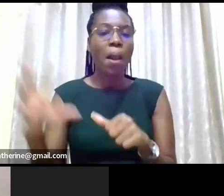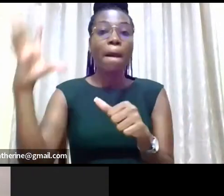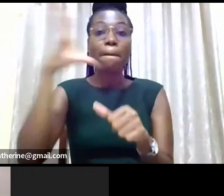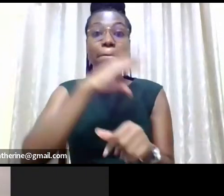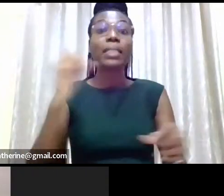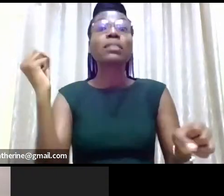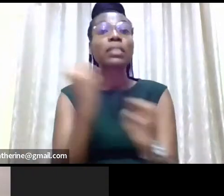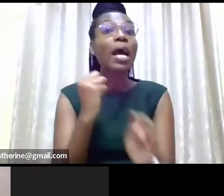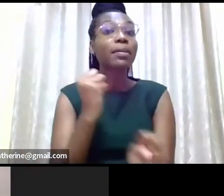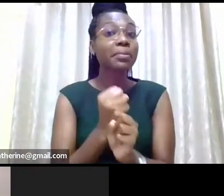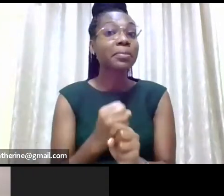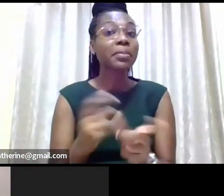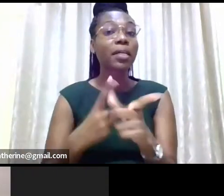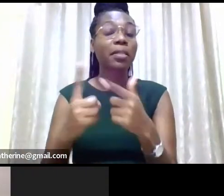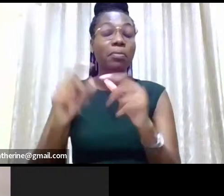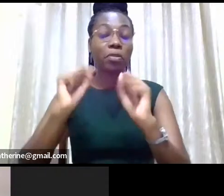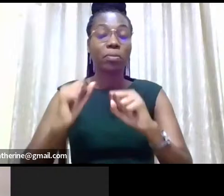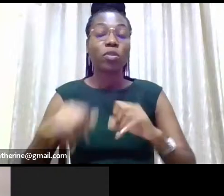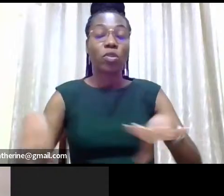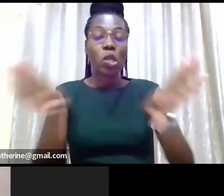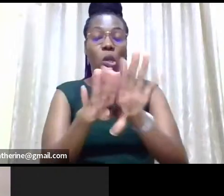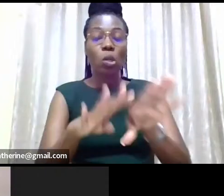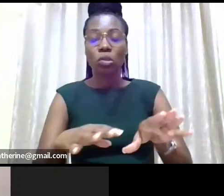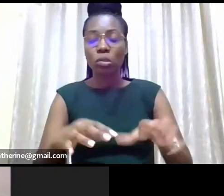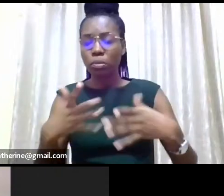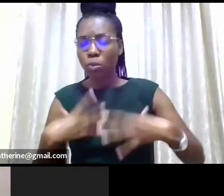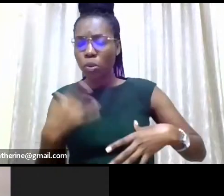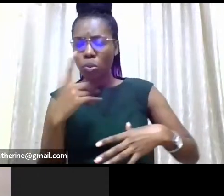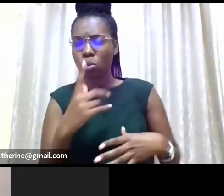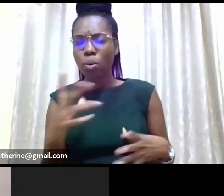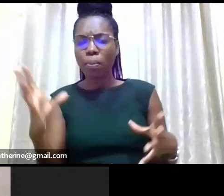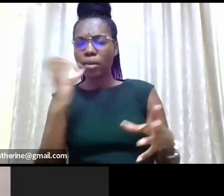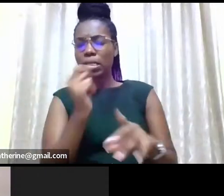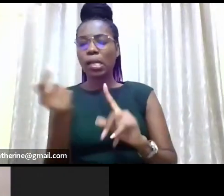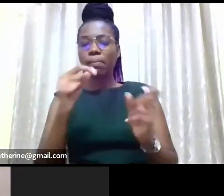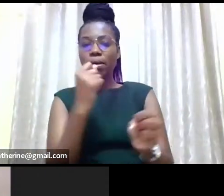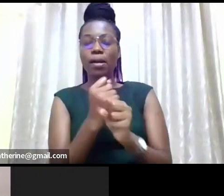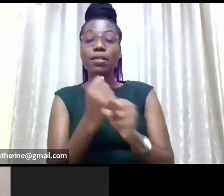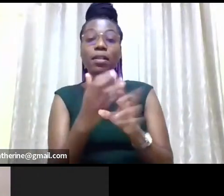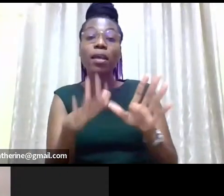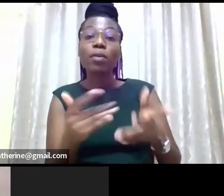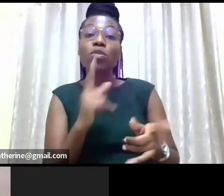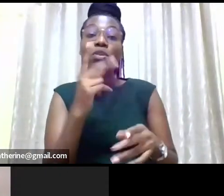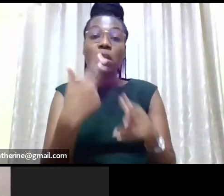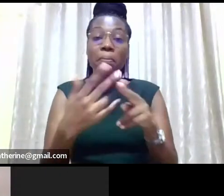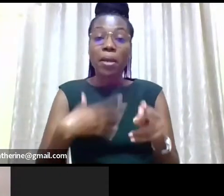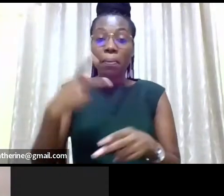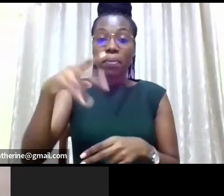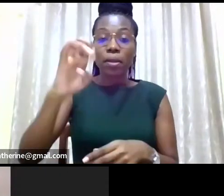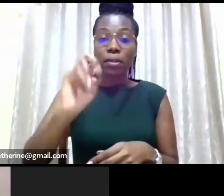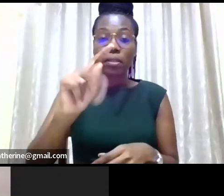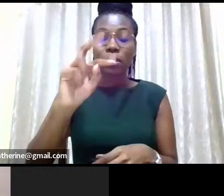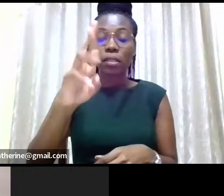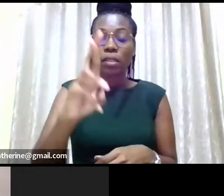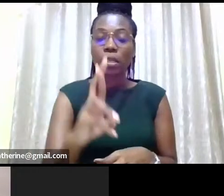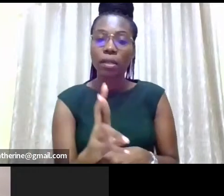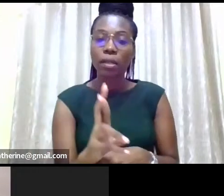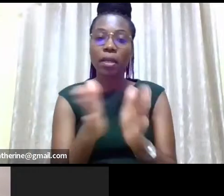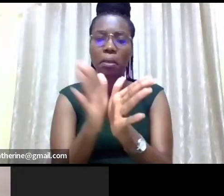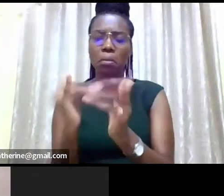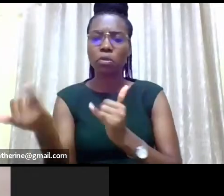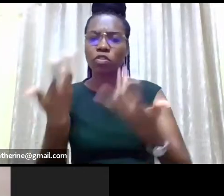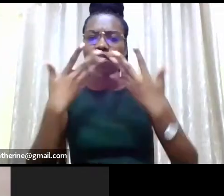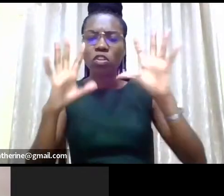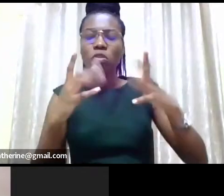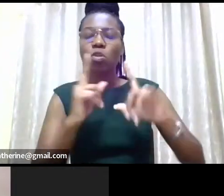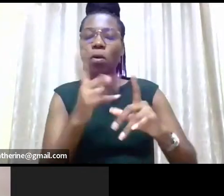to close those files for people who desert employment. My name is Peter Kinyanjui, as introduced, practicing advocate of